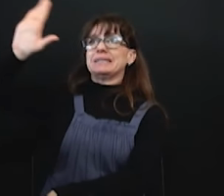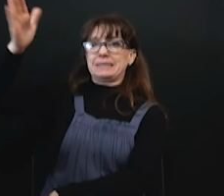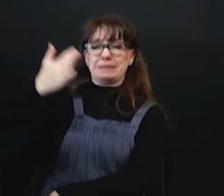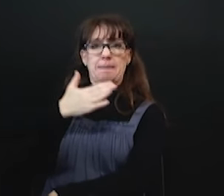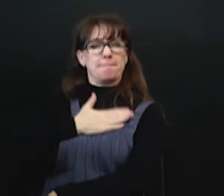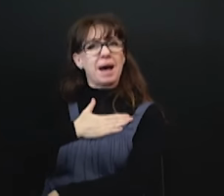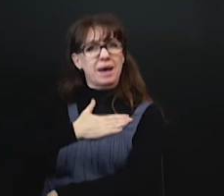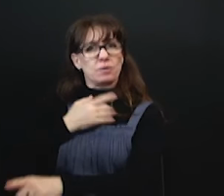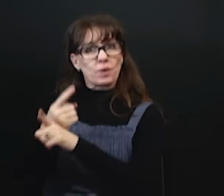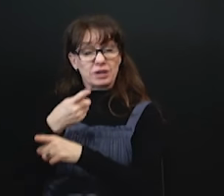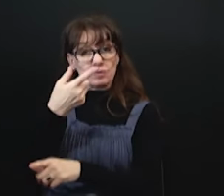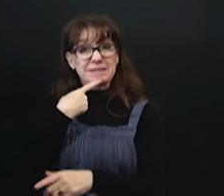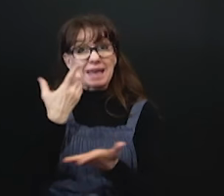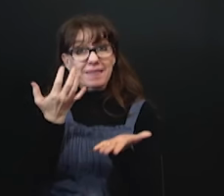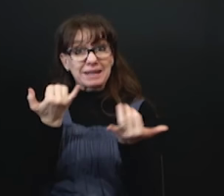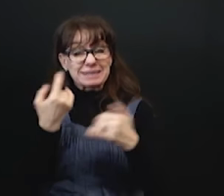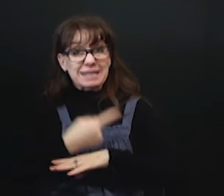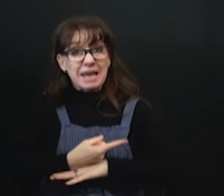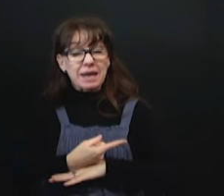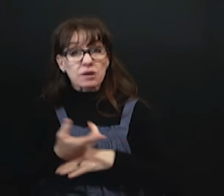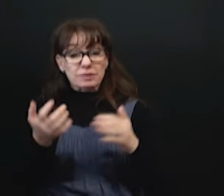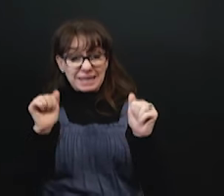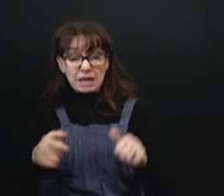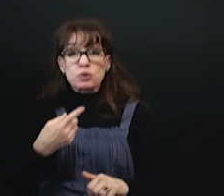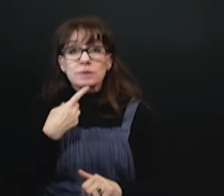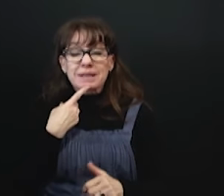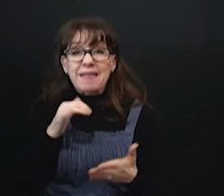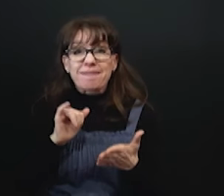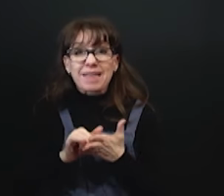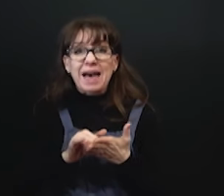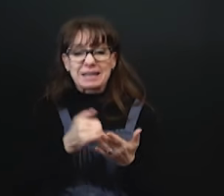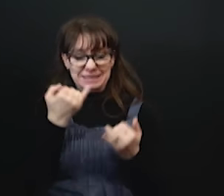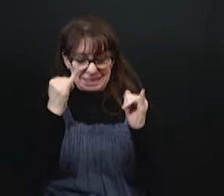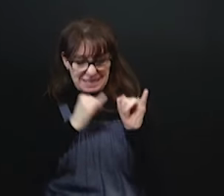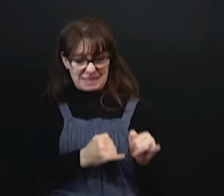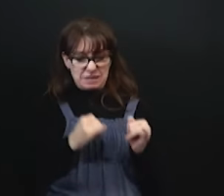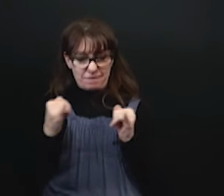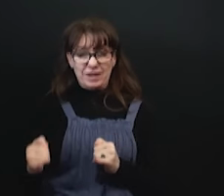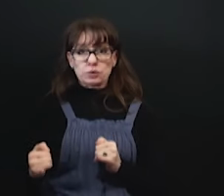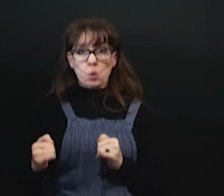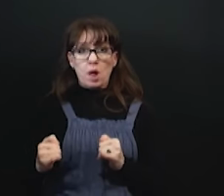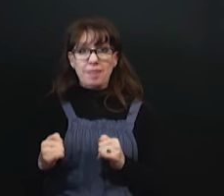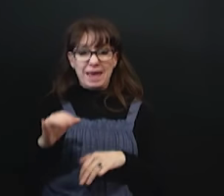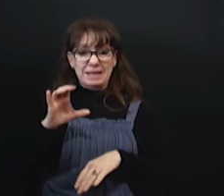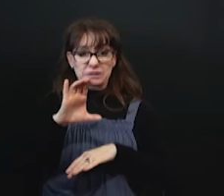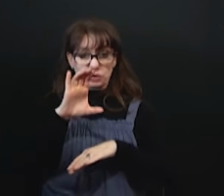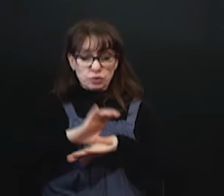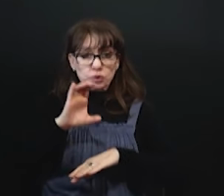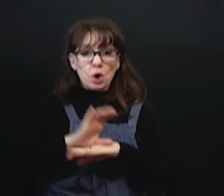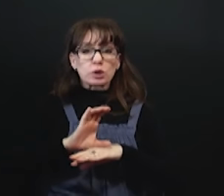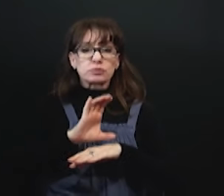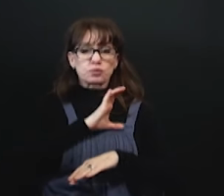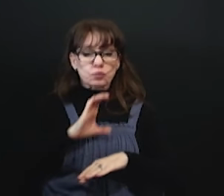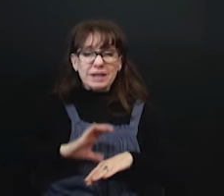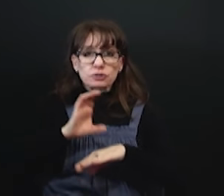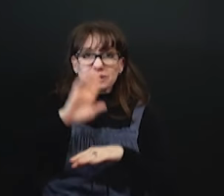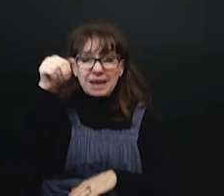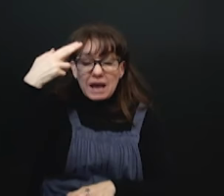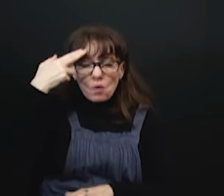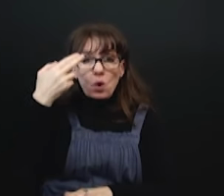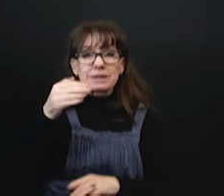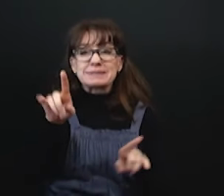Can you say that today, church? That's the ultimate question. Can you say that as an individual? Can we say that as Christ Church Nashville? Can we say as Paul